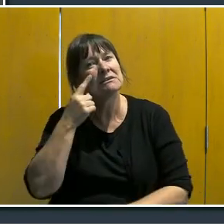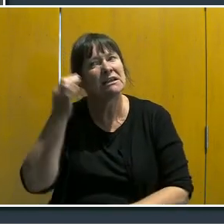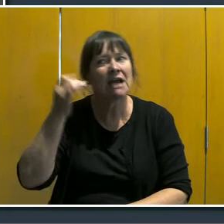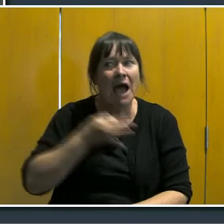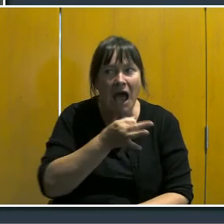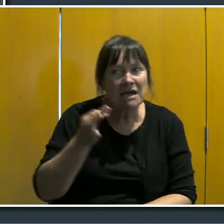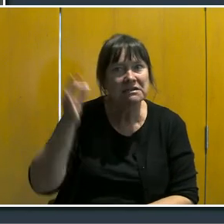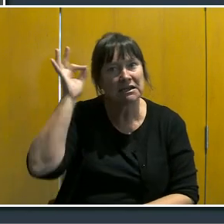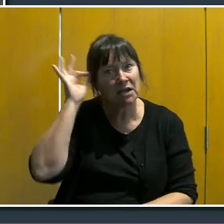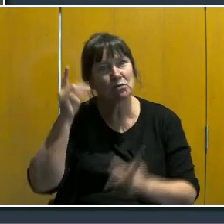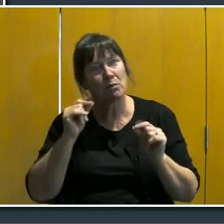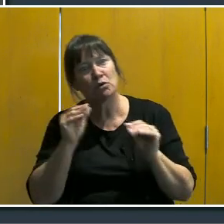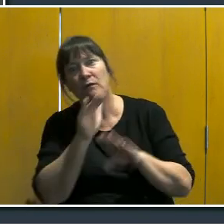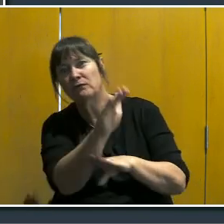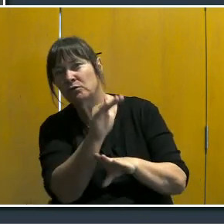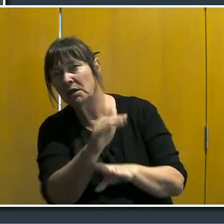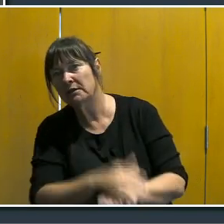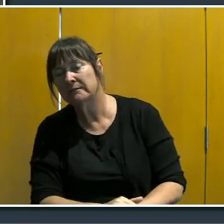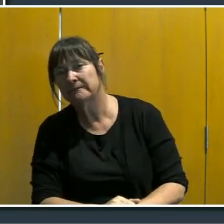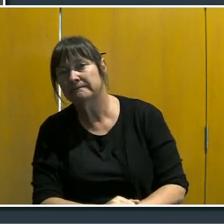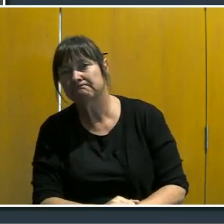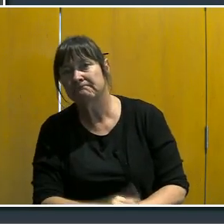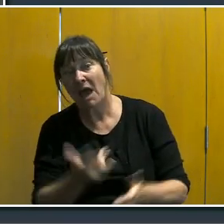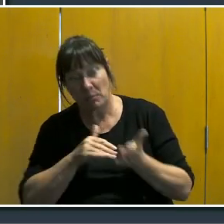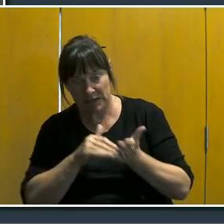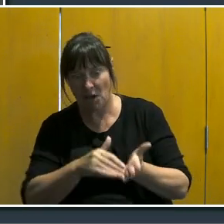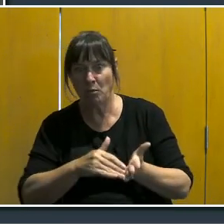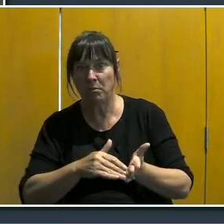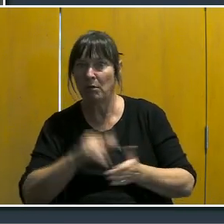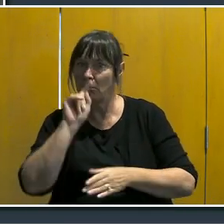do moving forward and how we can help the district.